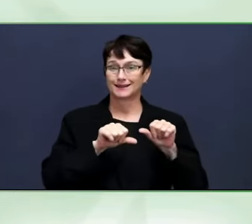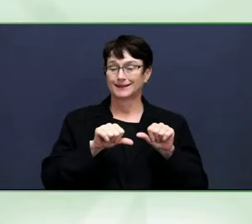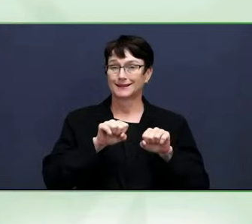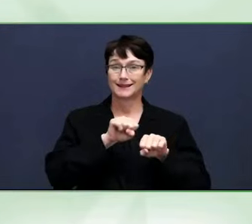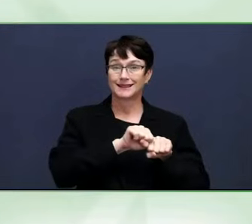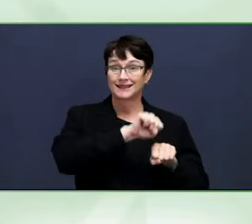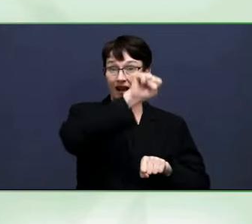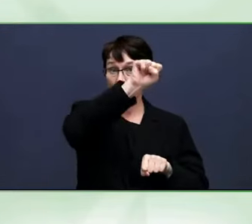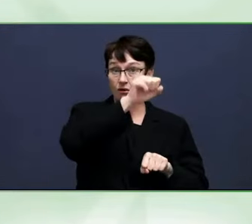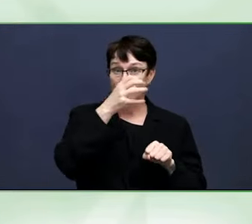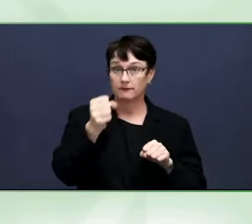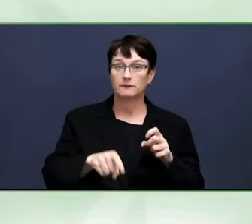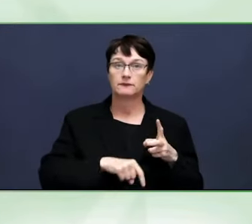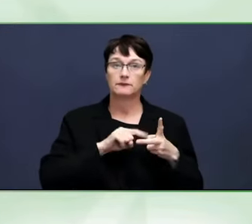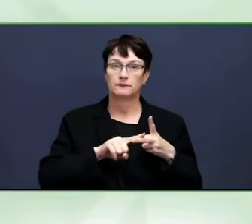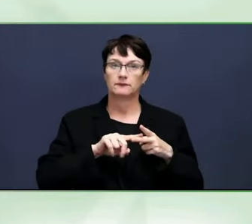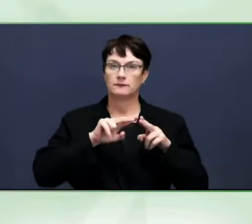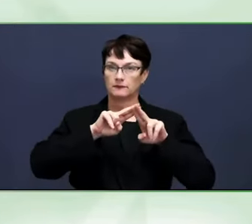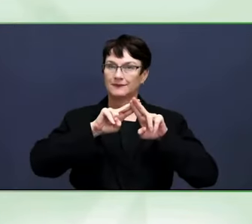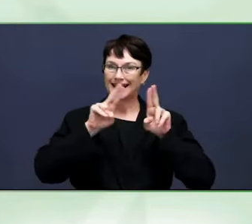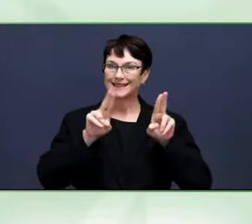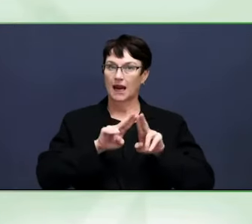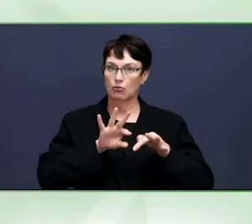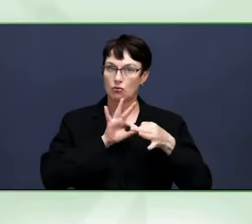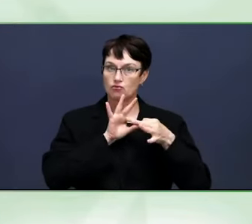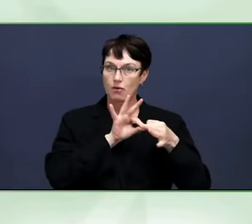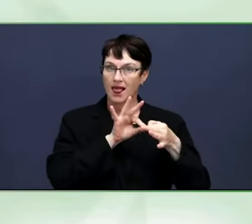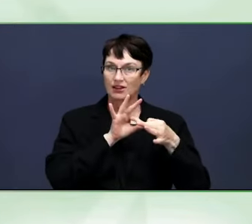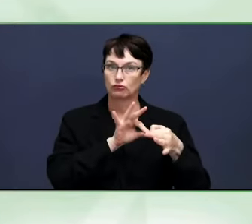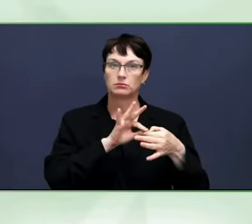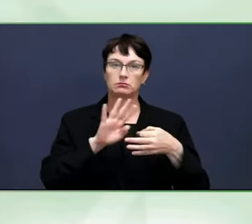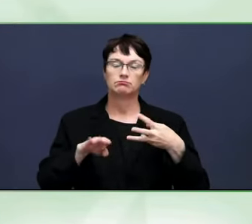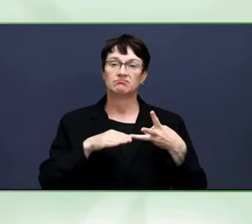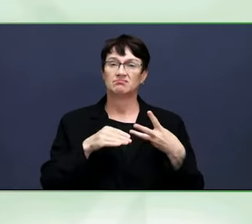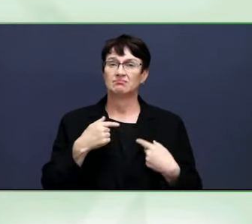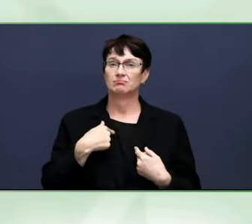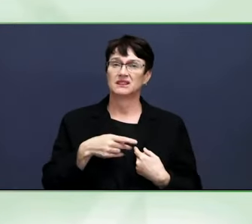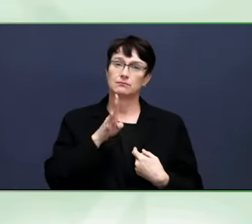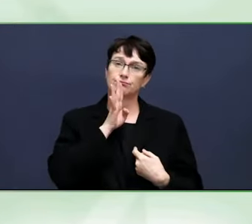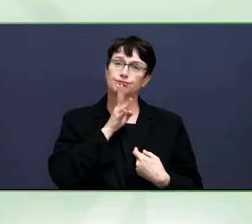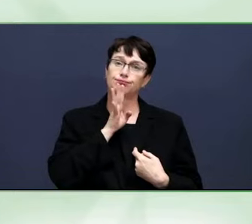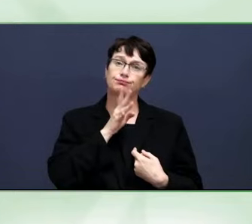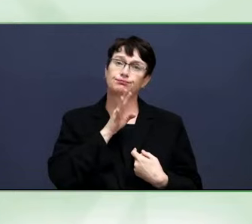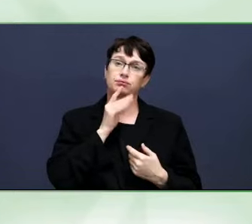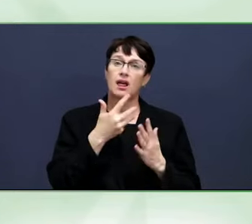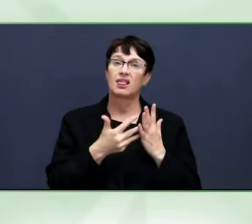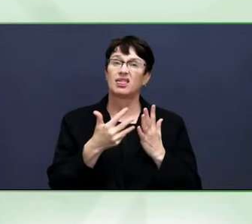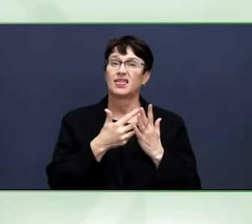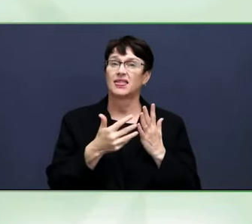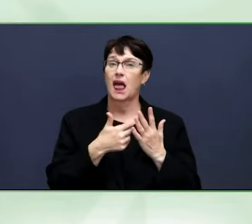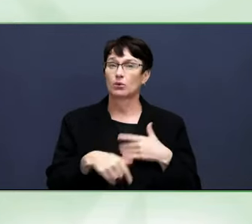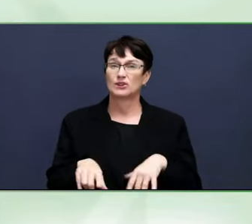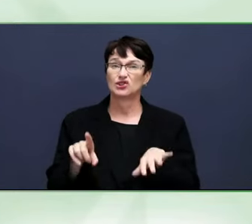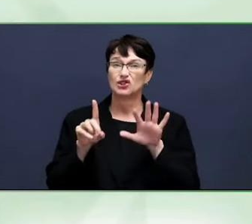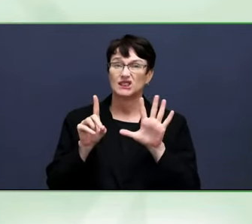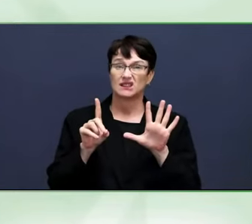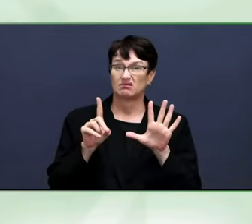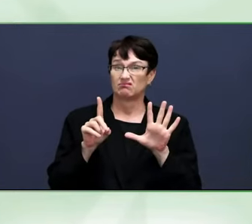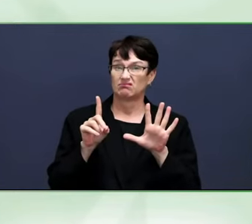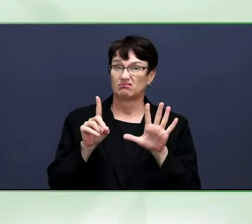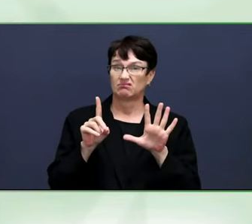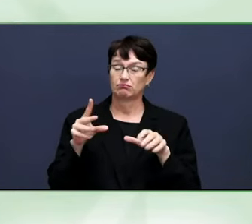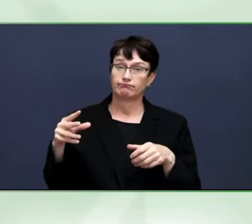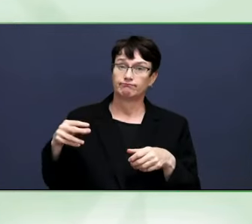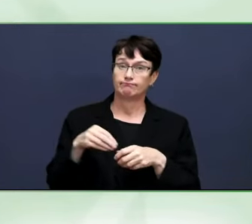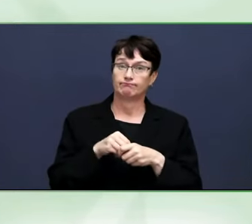deaf woman with 120 decibel hearing loss unaided. I received cochlear implants as an